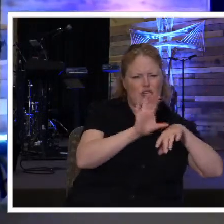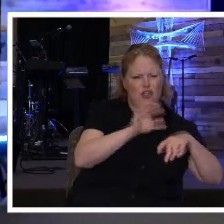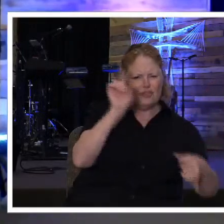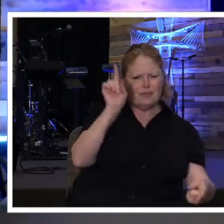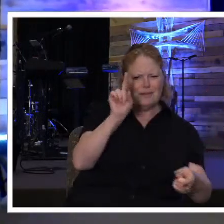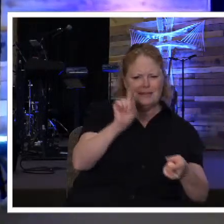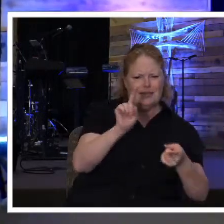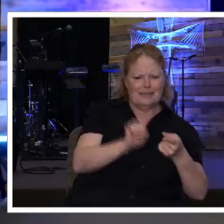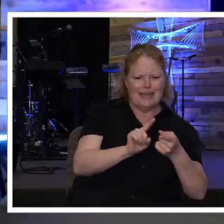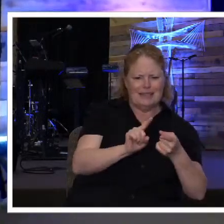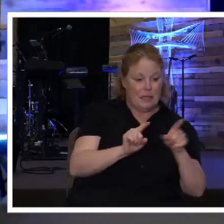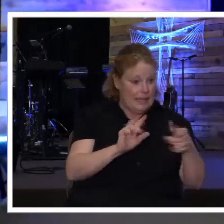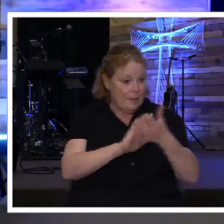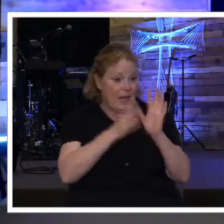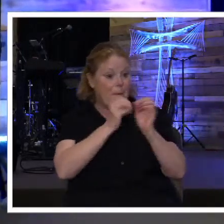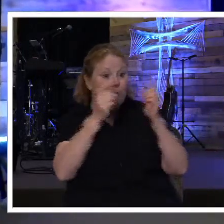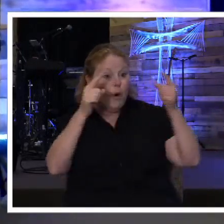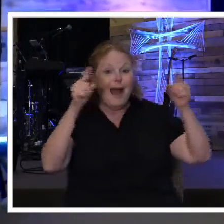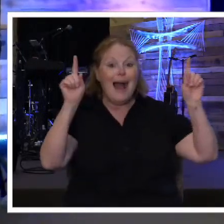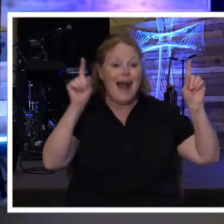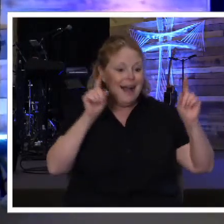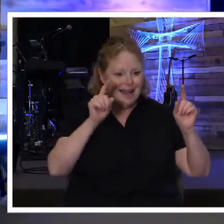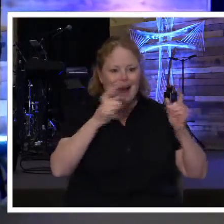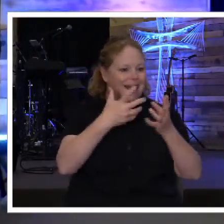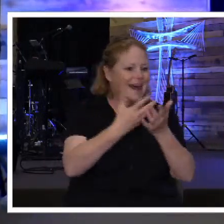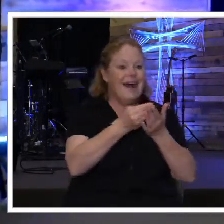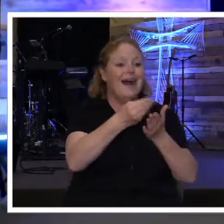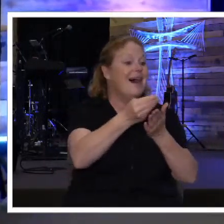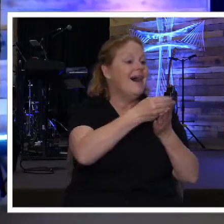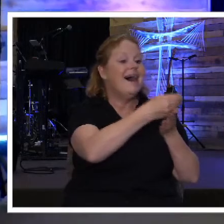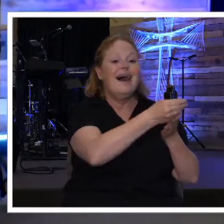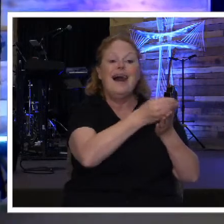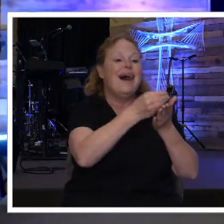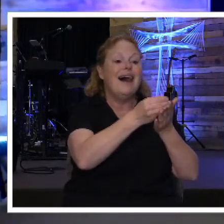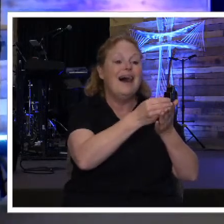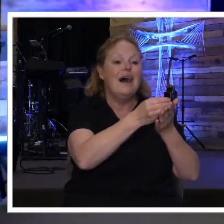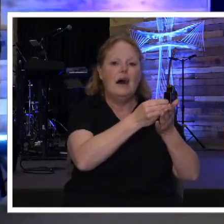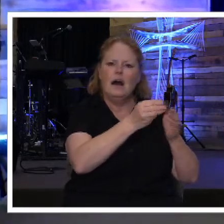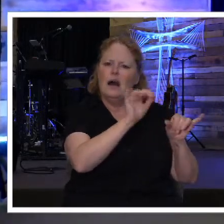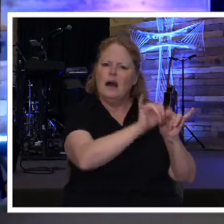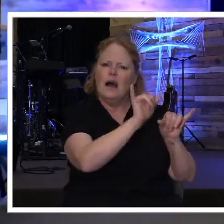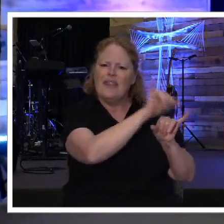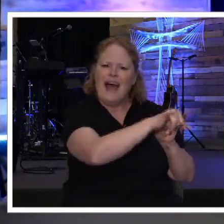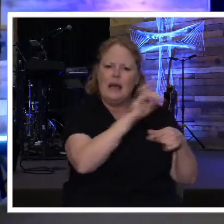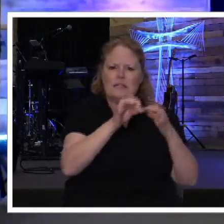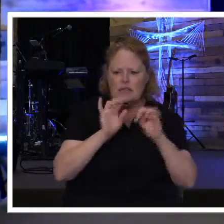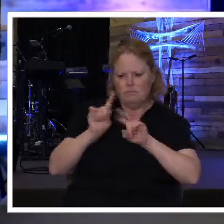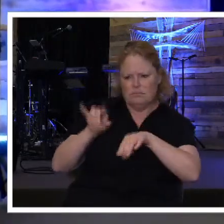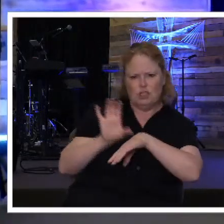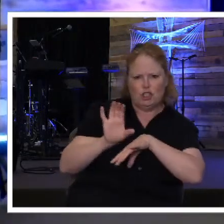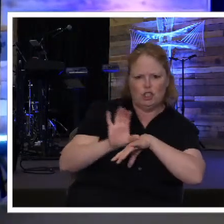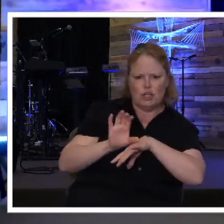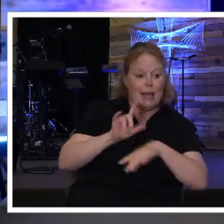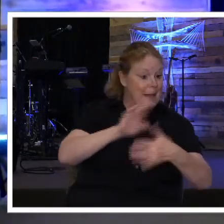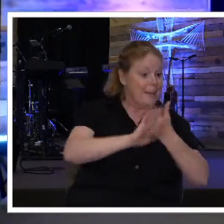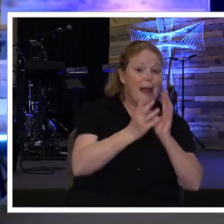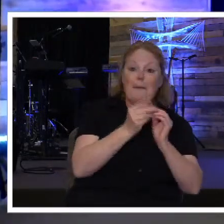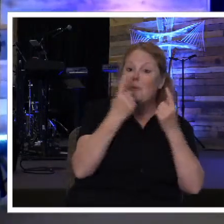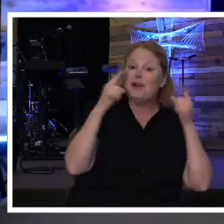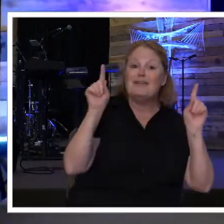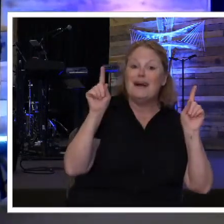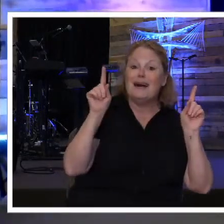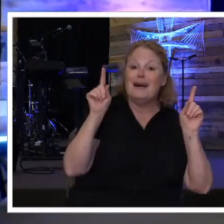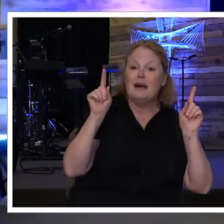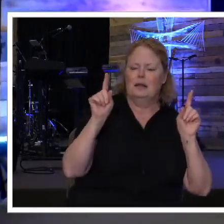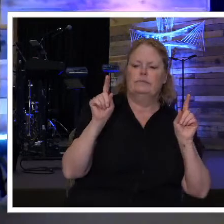more successful he got, the things that he was able to buy began to draw him away. And the more successful that he got, the less that he